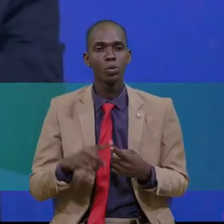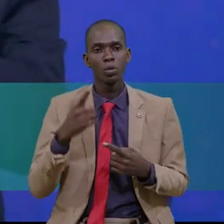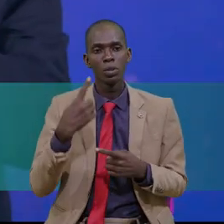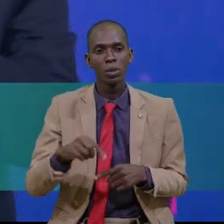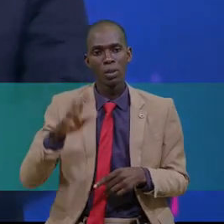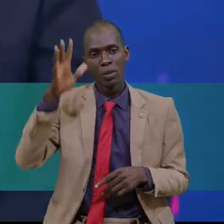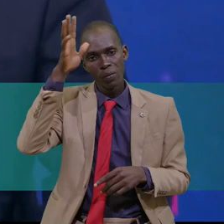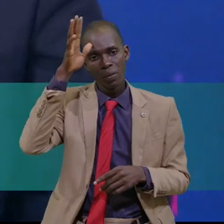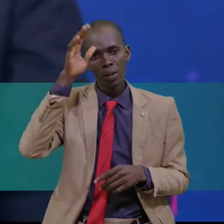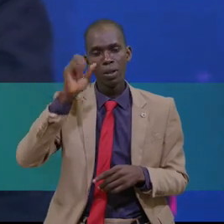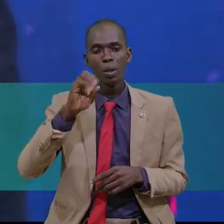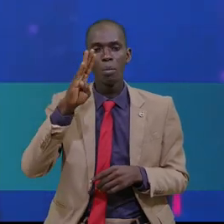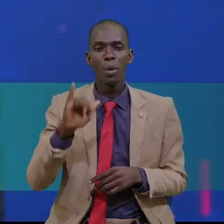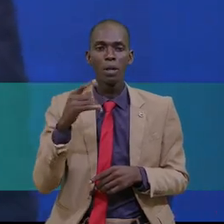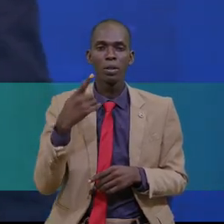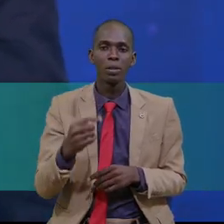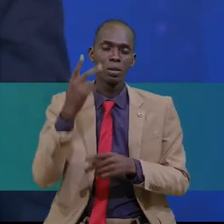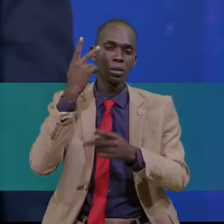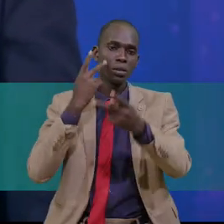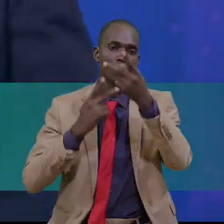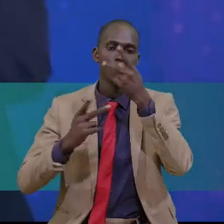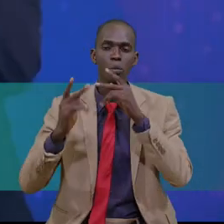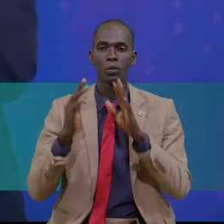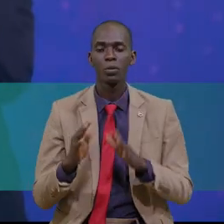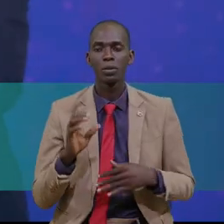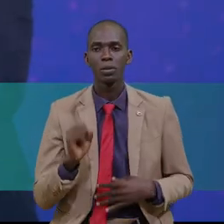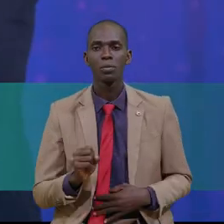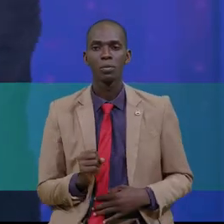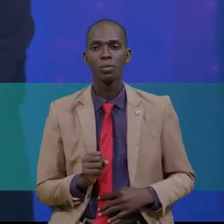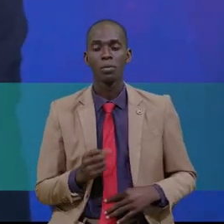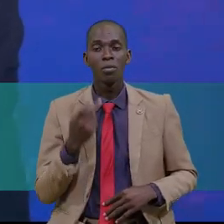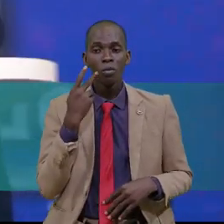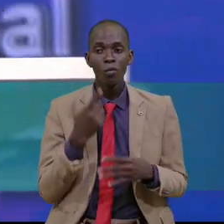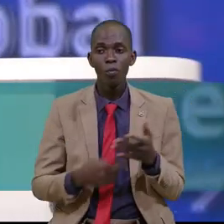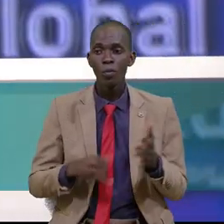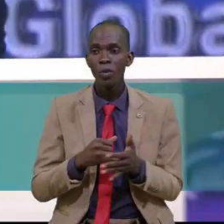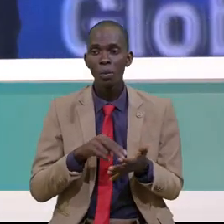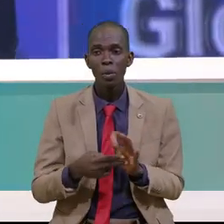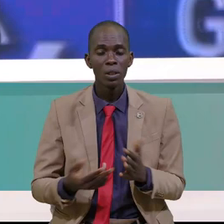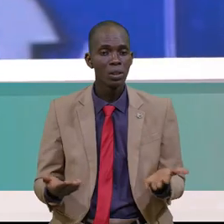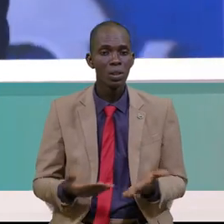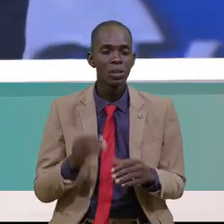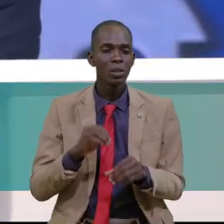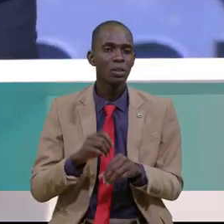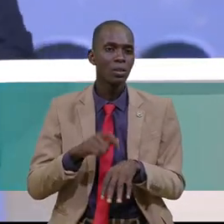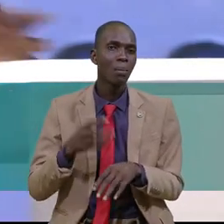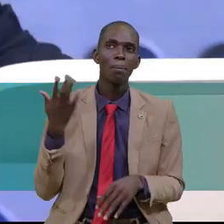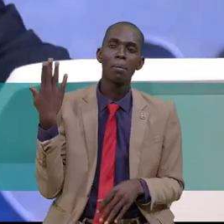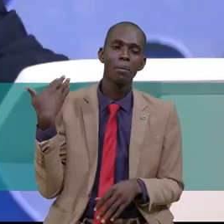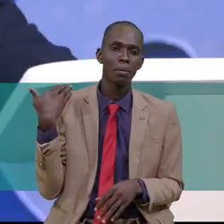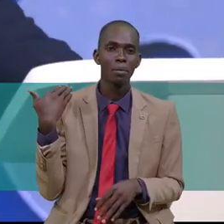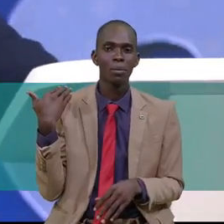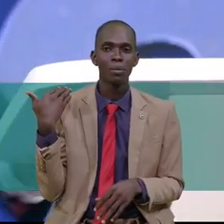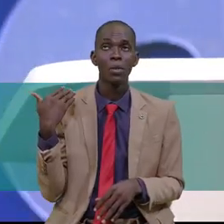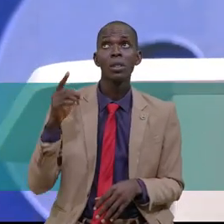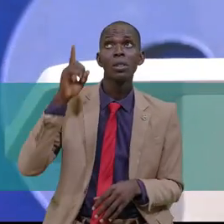unto the fathers by the prophets. You know what he's saying? He said, in time past he